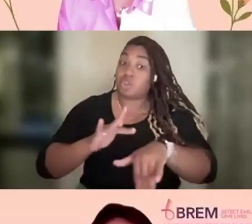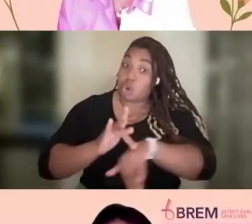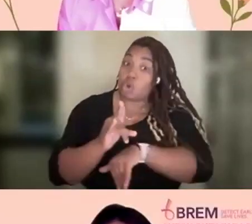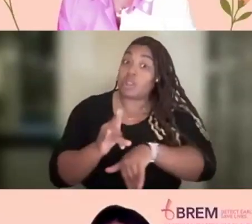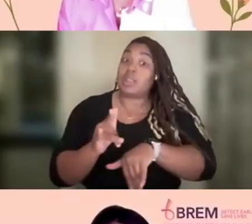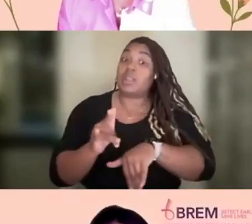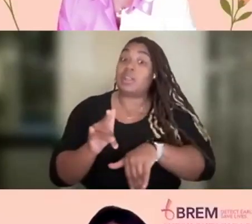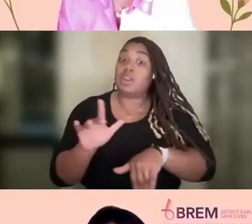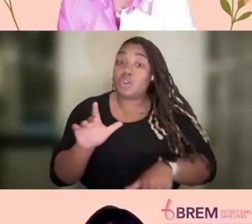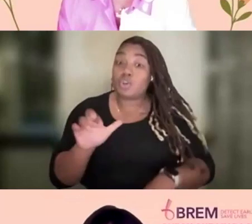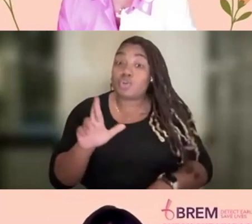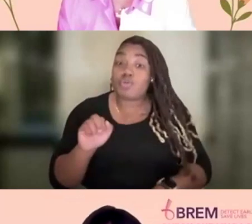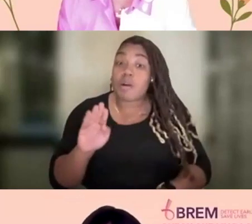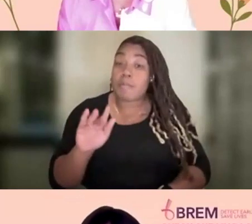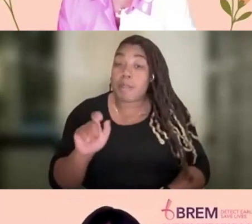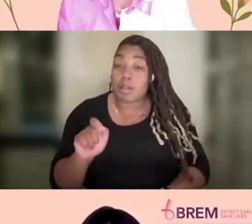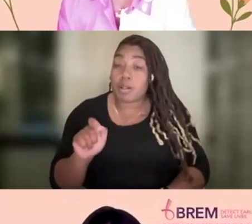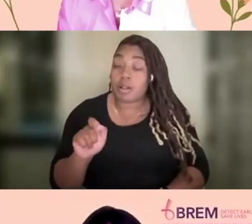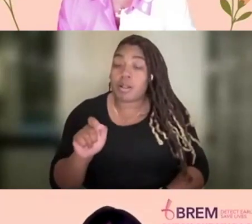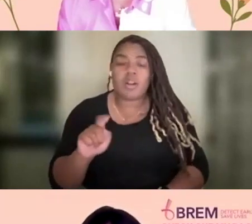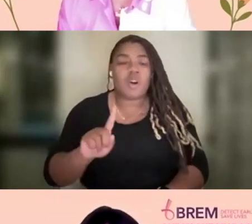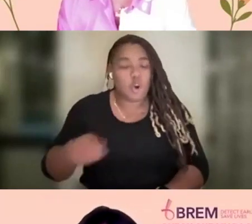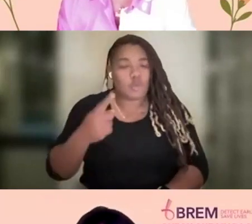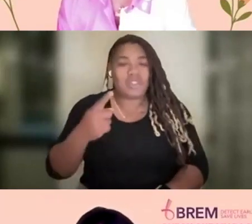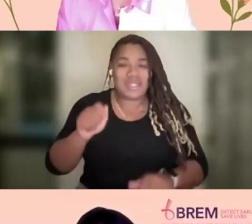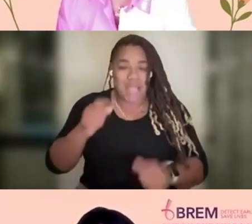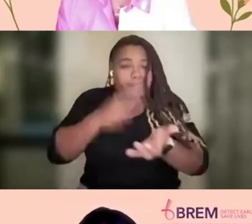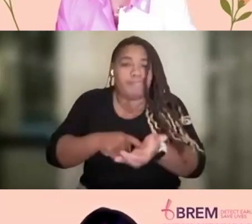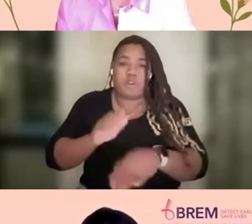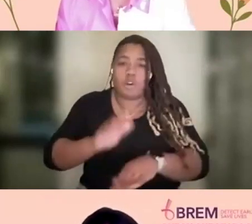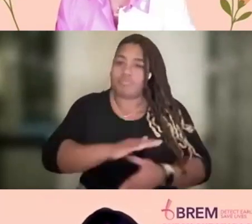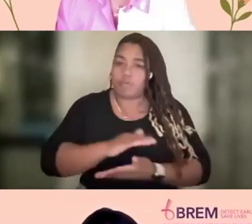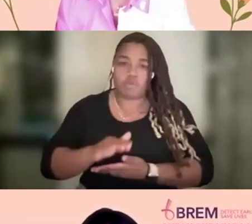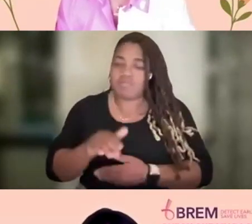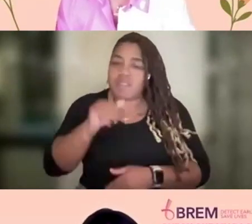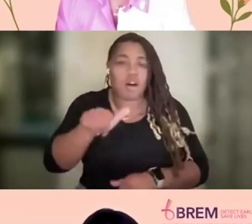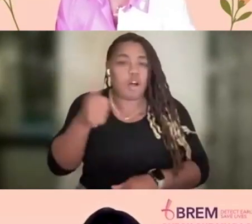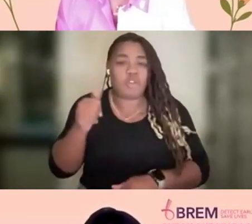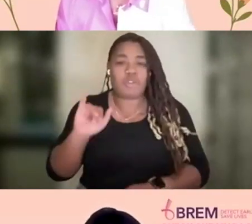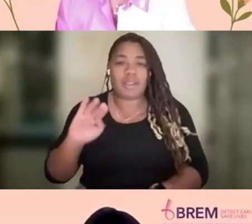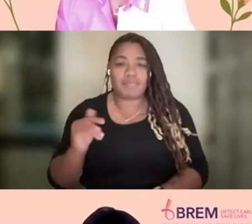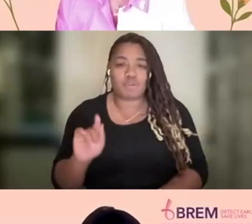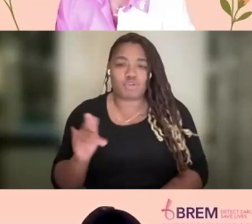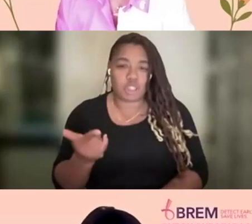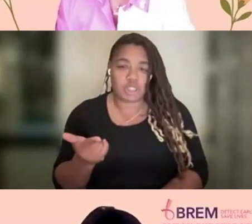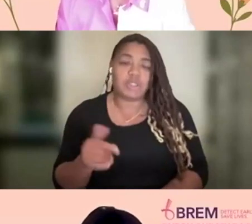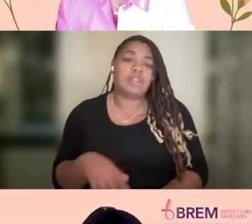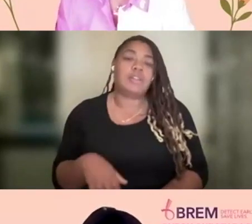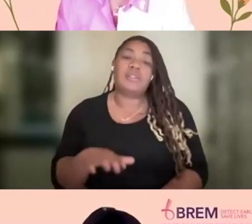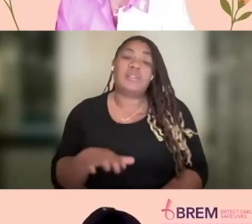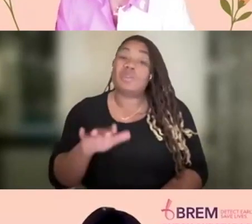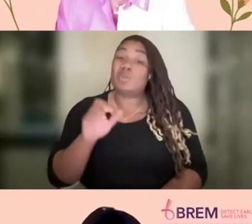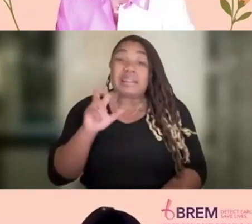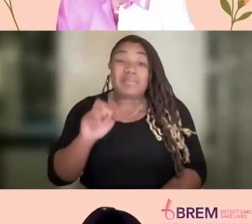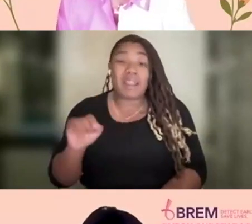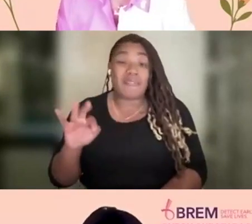cancers that are only seen on mammogram. They're not seen on other imaging modalities. So even if you have dense breast tissue, we